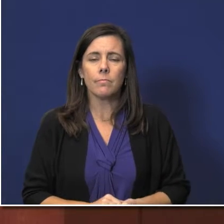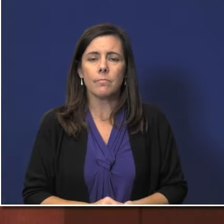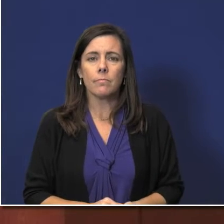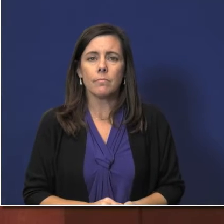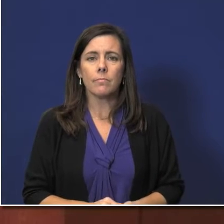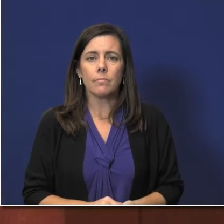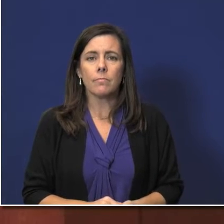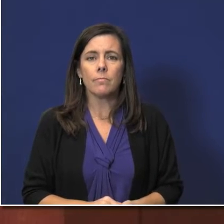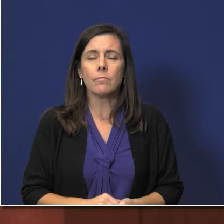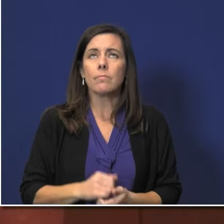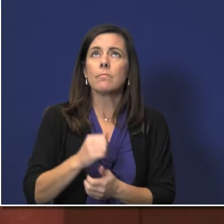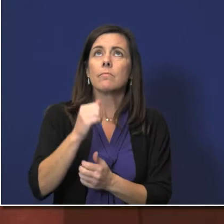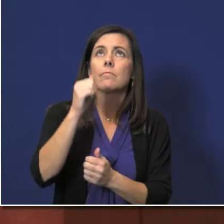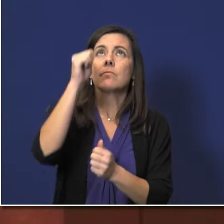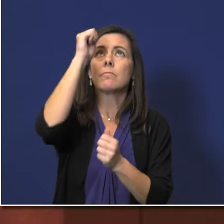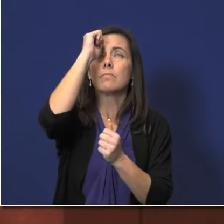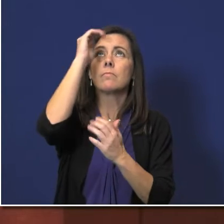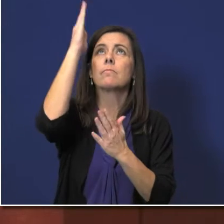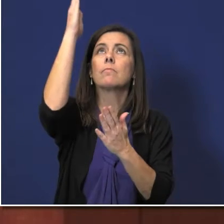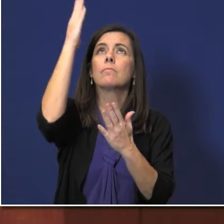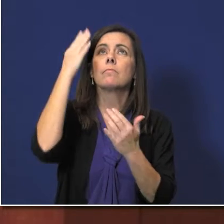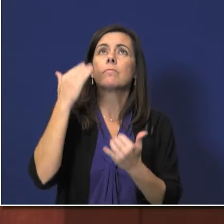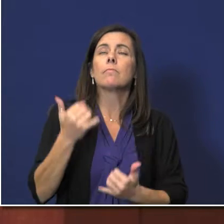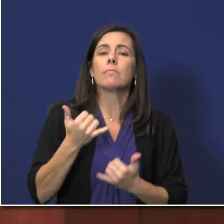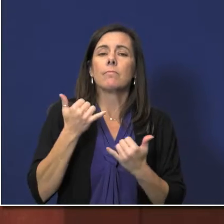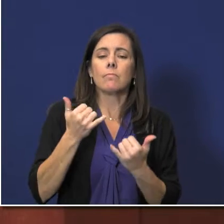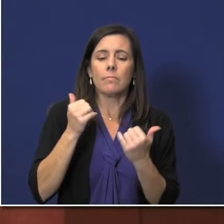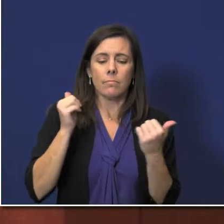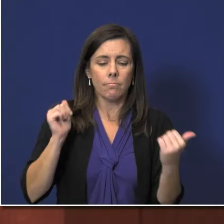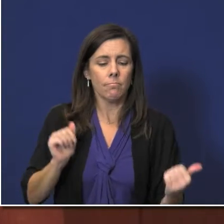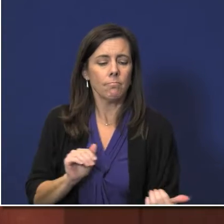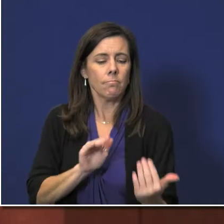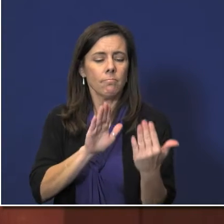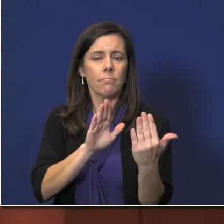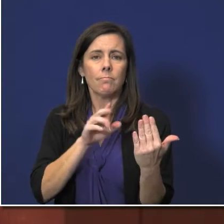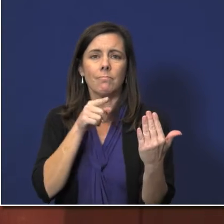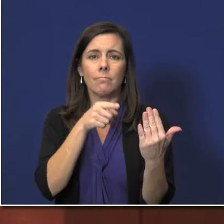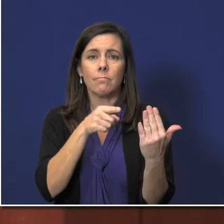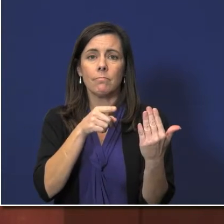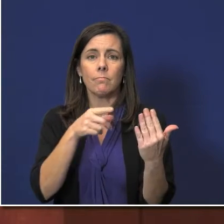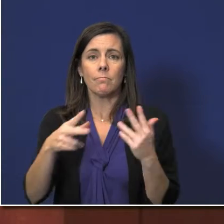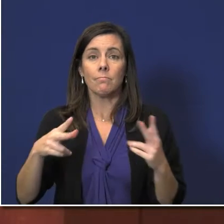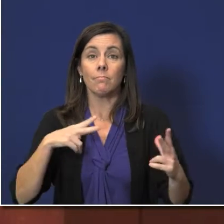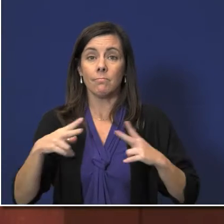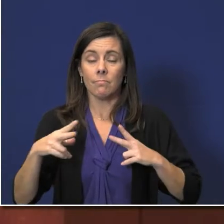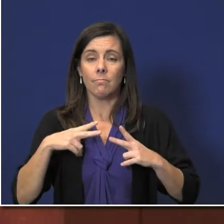And Father, as we now approach this holiday season,